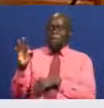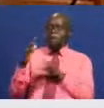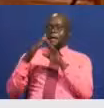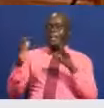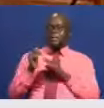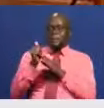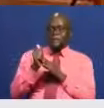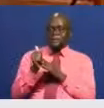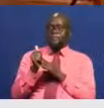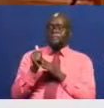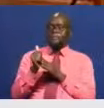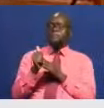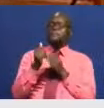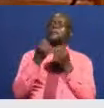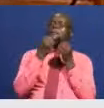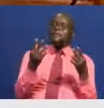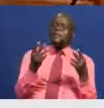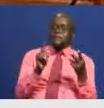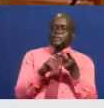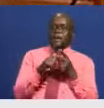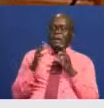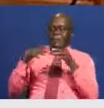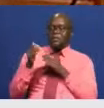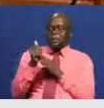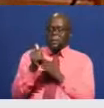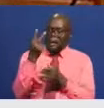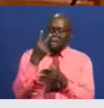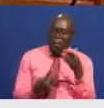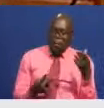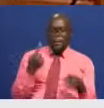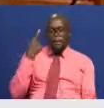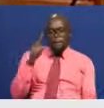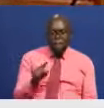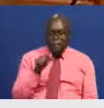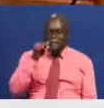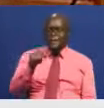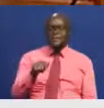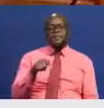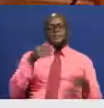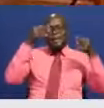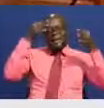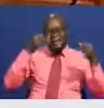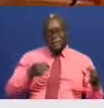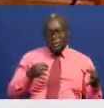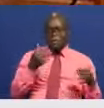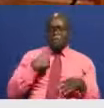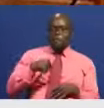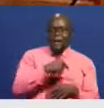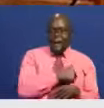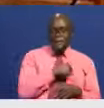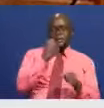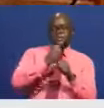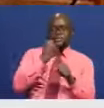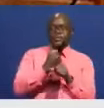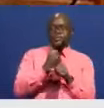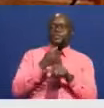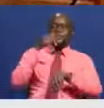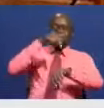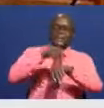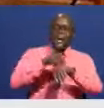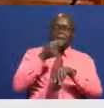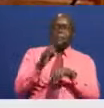House leadership, particularly the majority leader and the minority leader, for this bipartisan approach, for us to be able to do moments